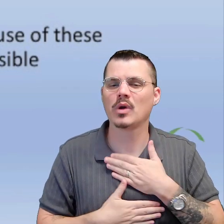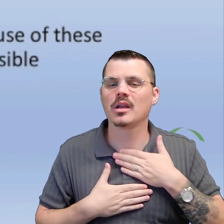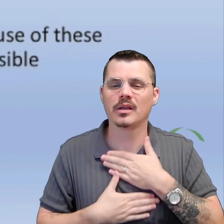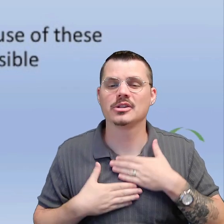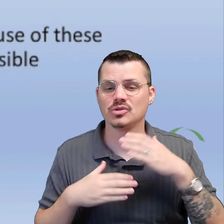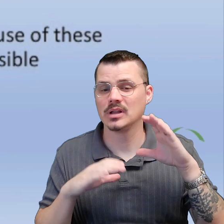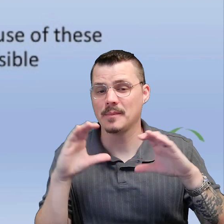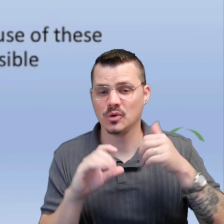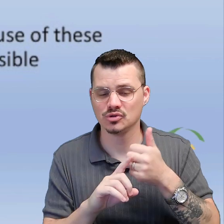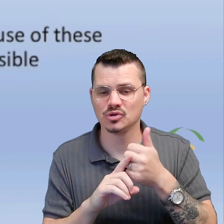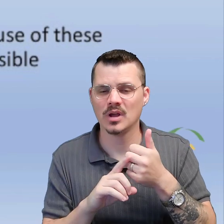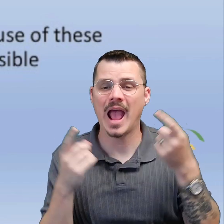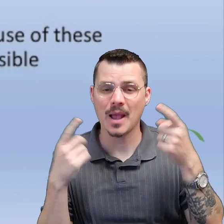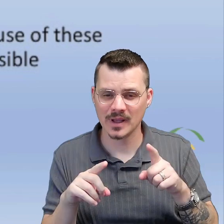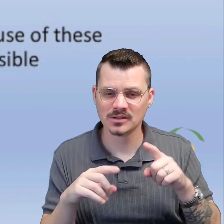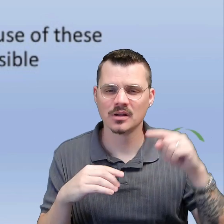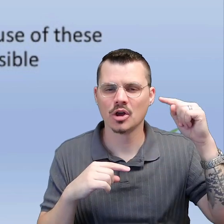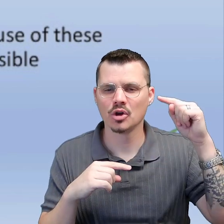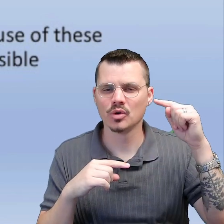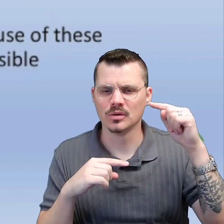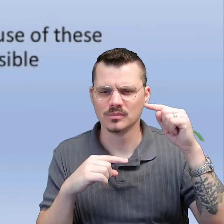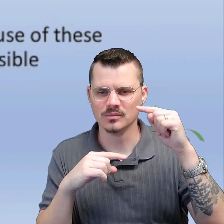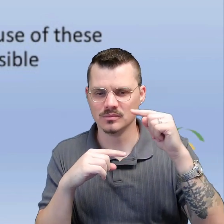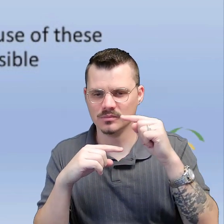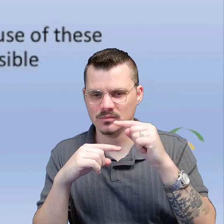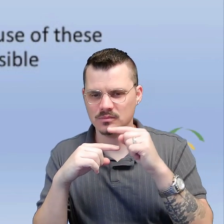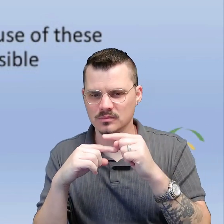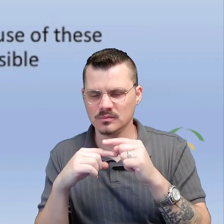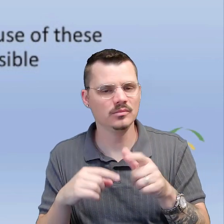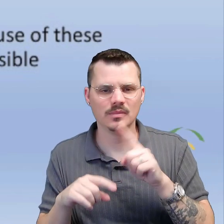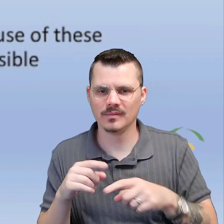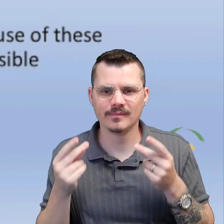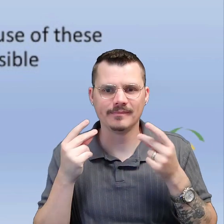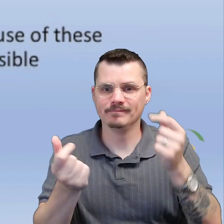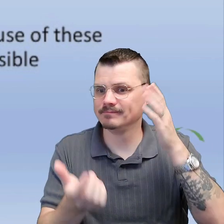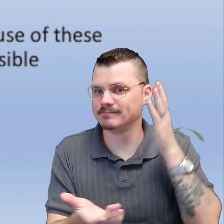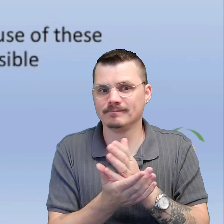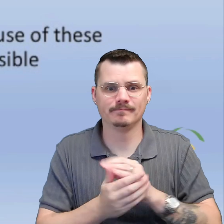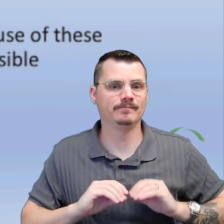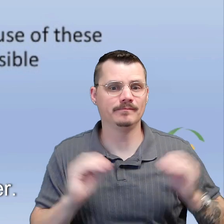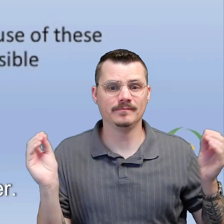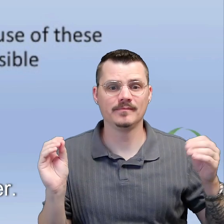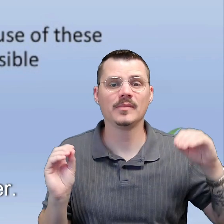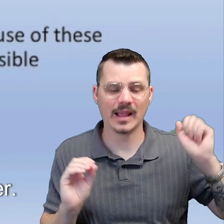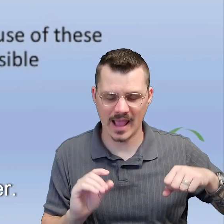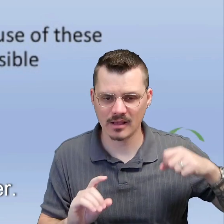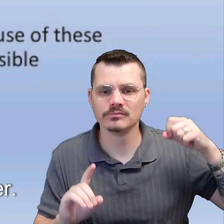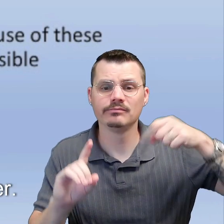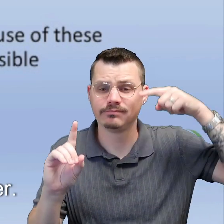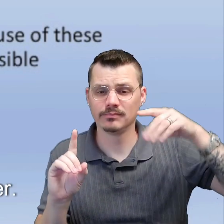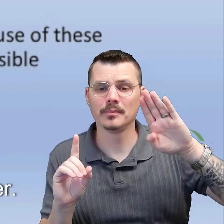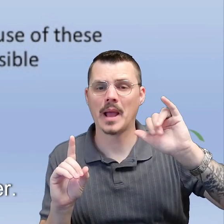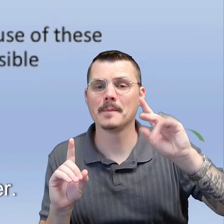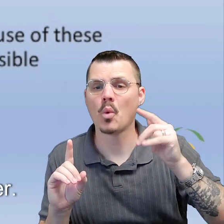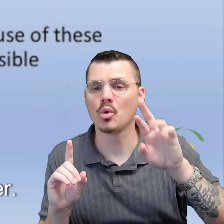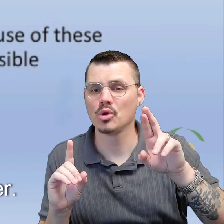recreational chemicals occur gradually. Sudden sobriety can trigger a flare